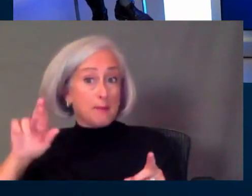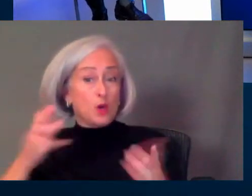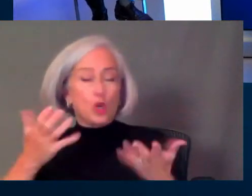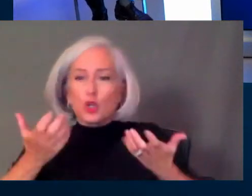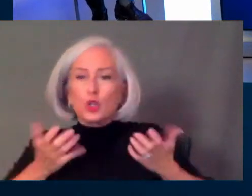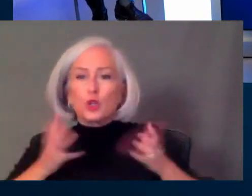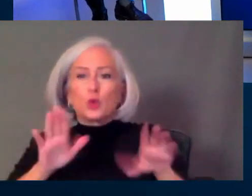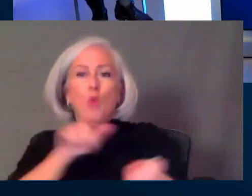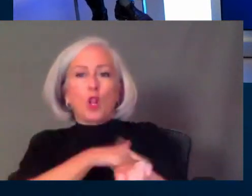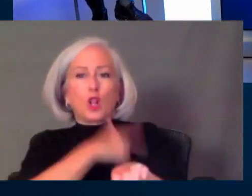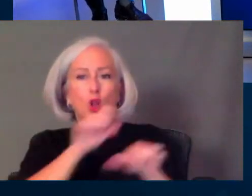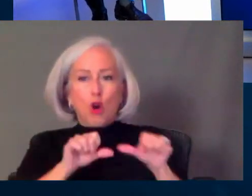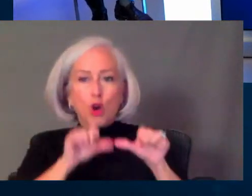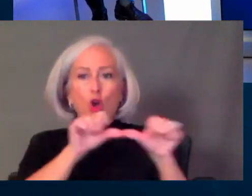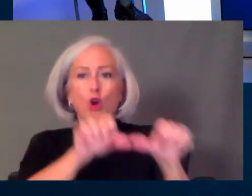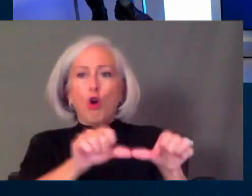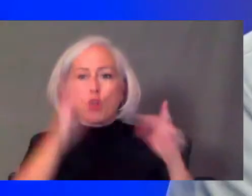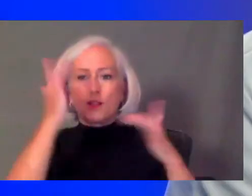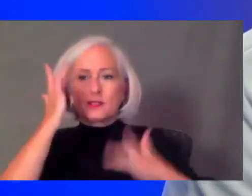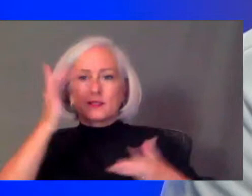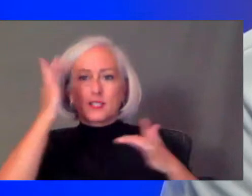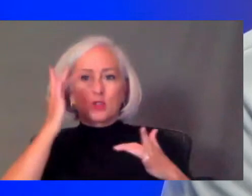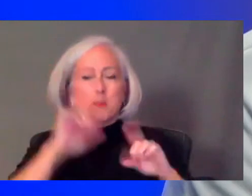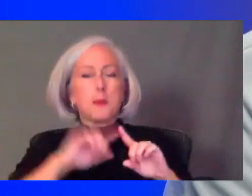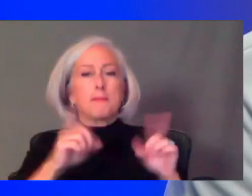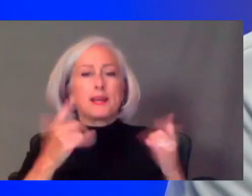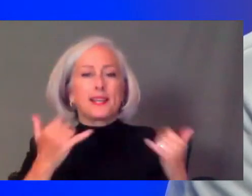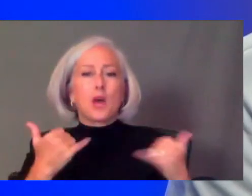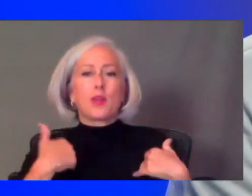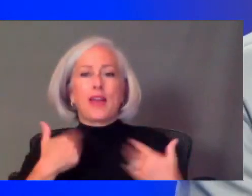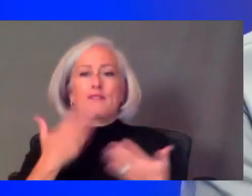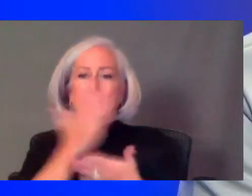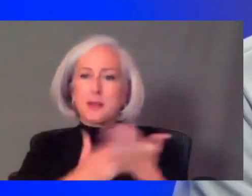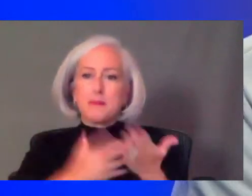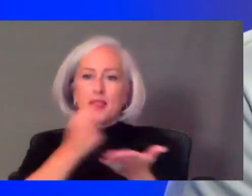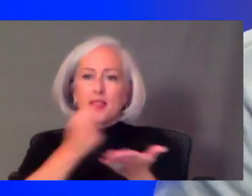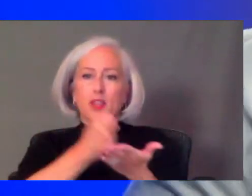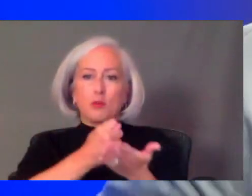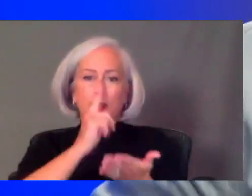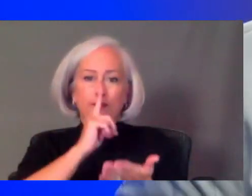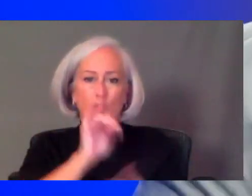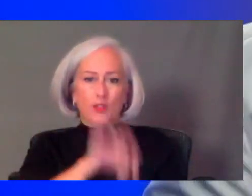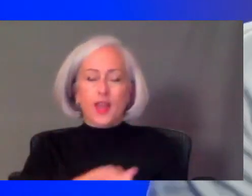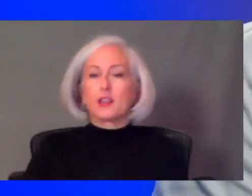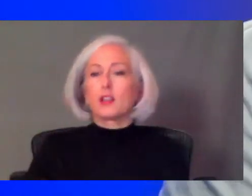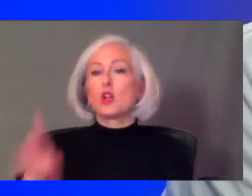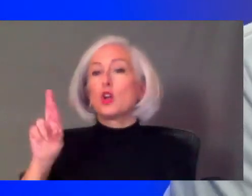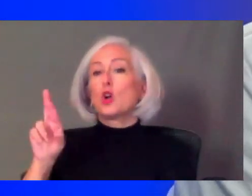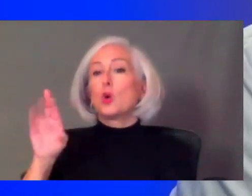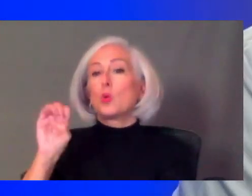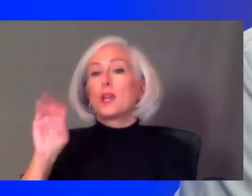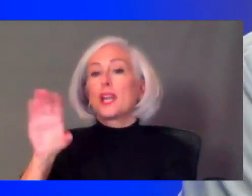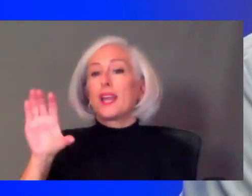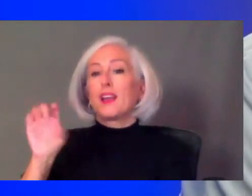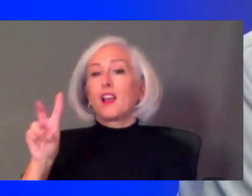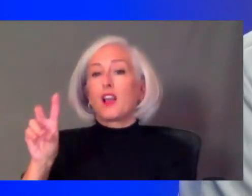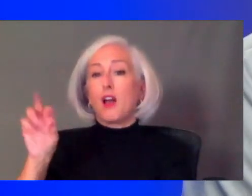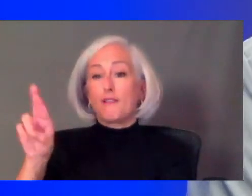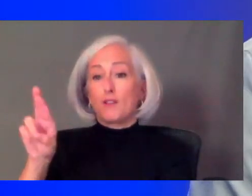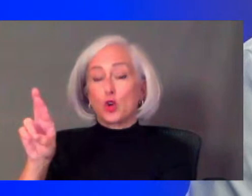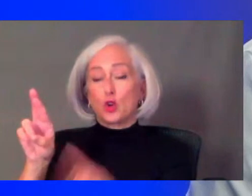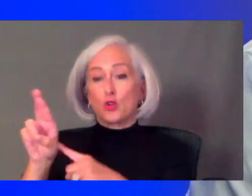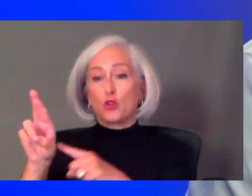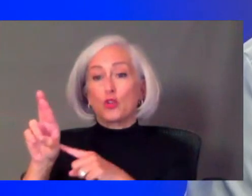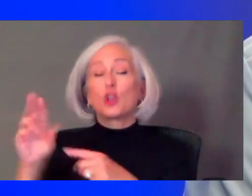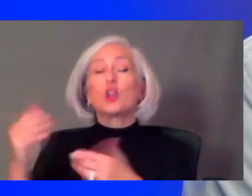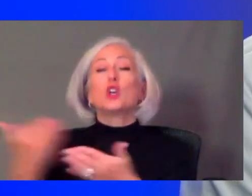is causing these long-term symptoms that Amber nicely mentioned in terms of, this virus, for some reason, it causes this